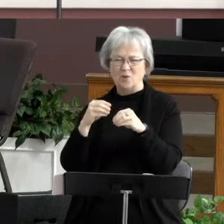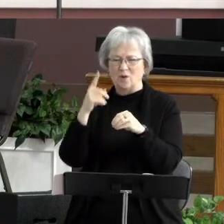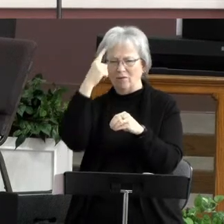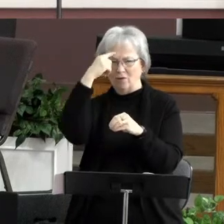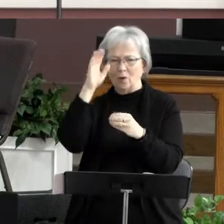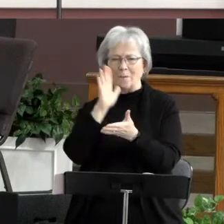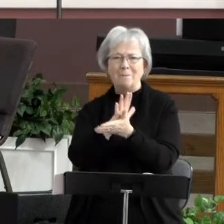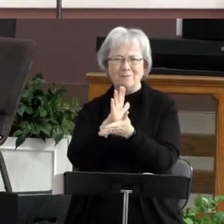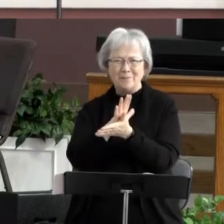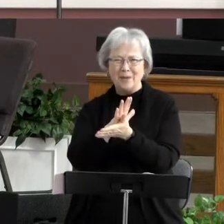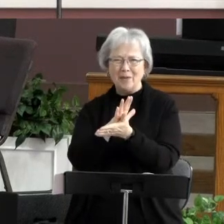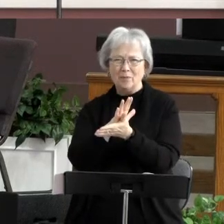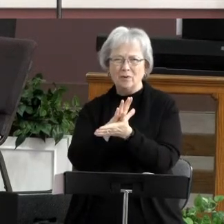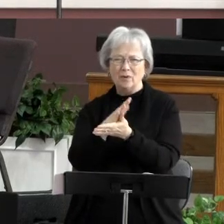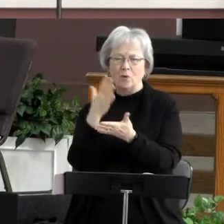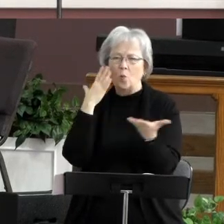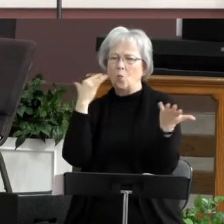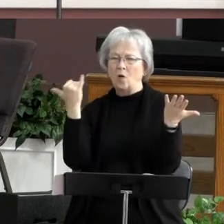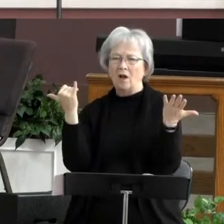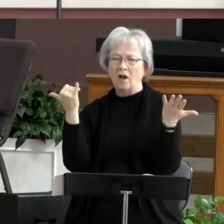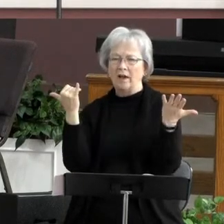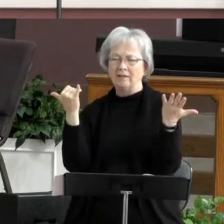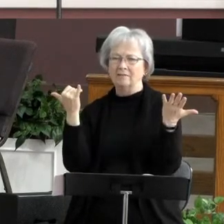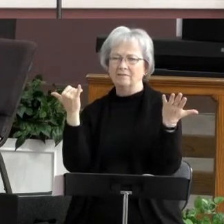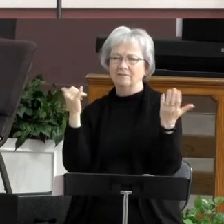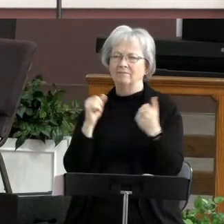Why is that?